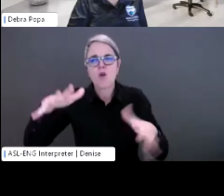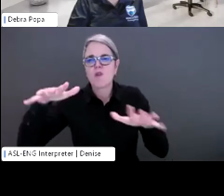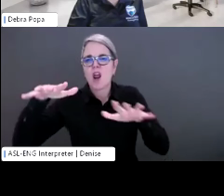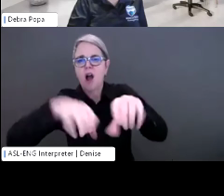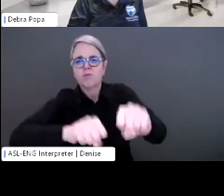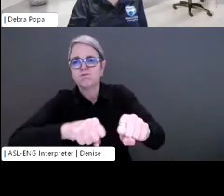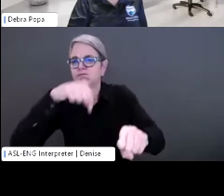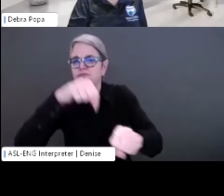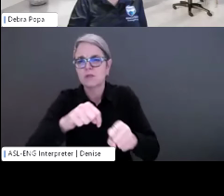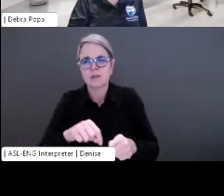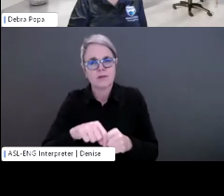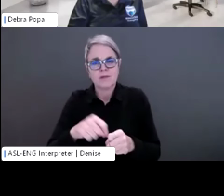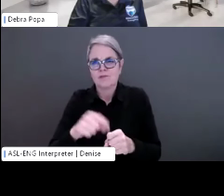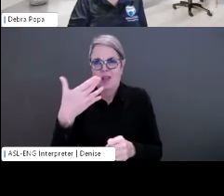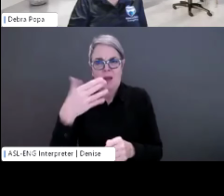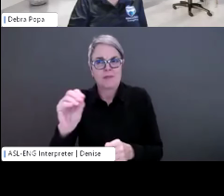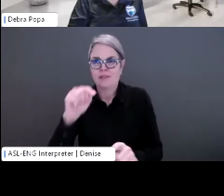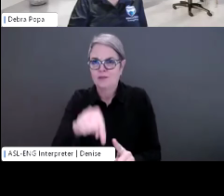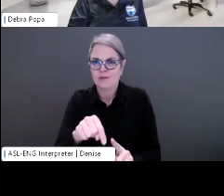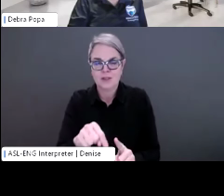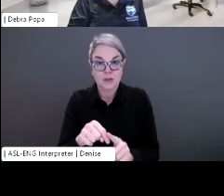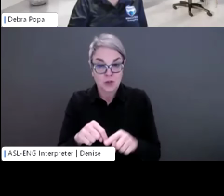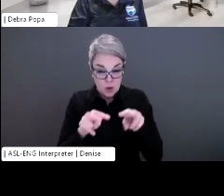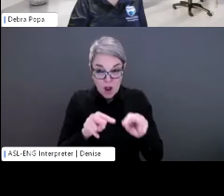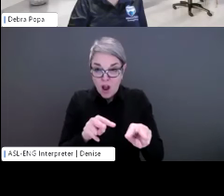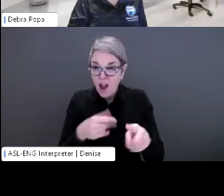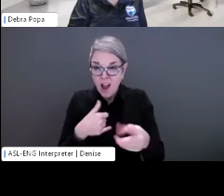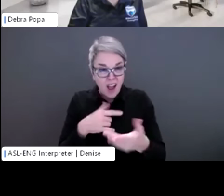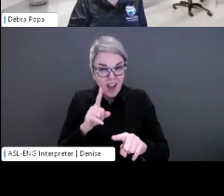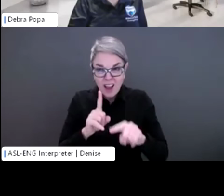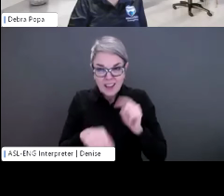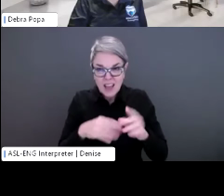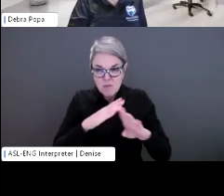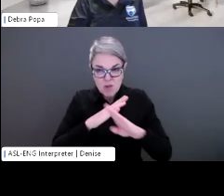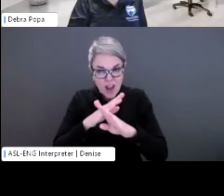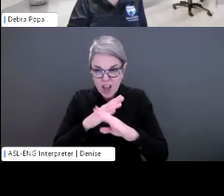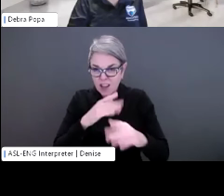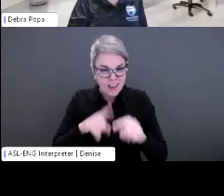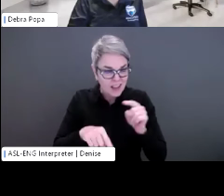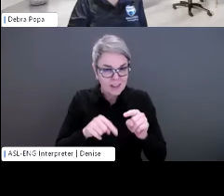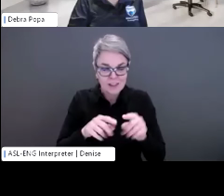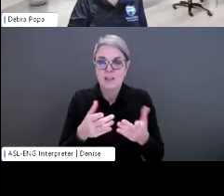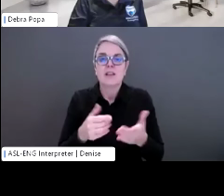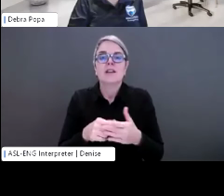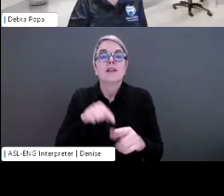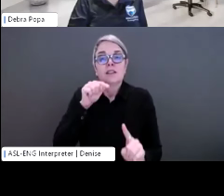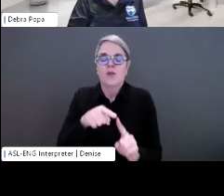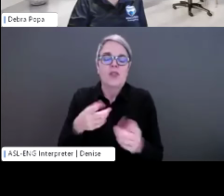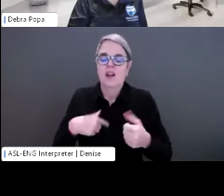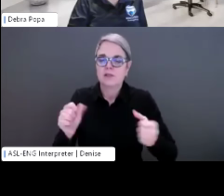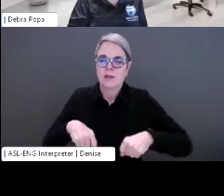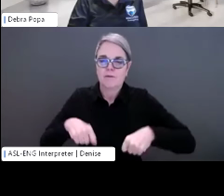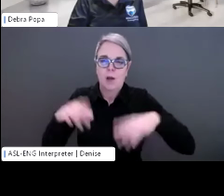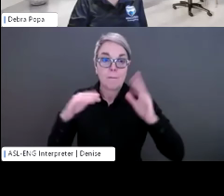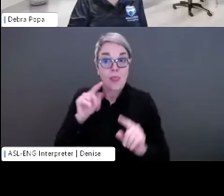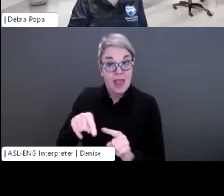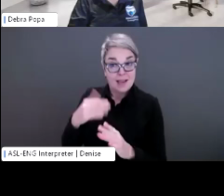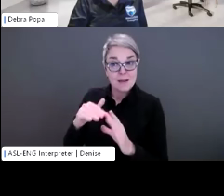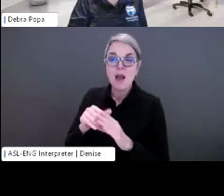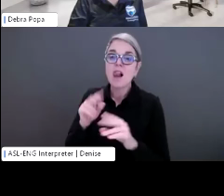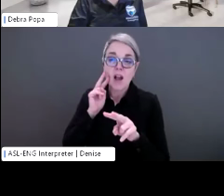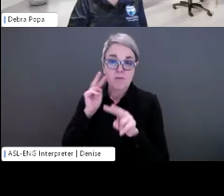it. And so I watched this happen in real time, and then I just gave up on it. And I've been monitoring it for so many years. And you can pretty much guess